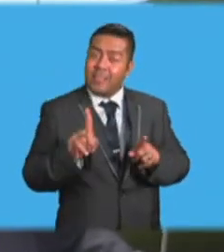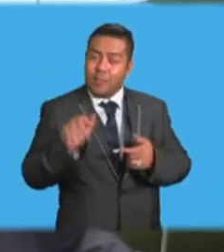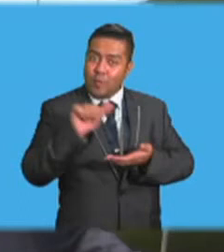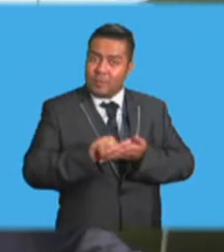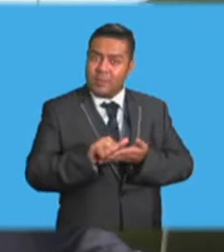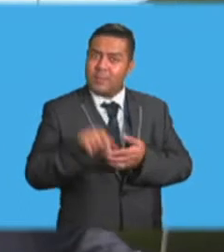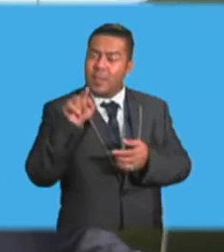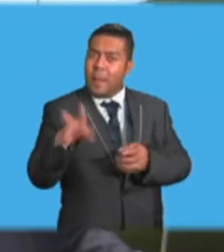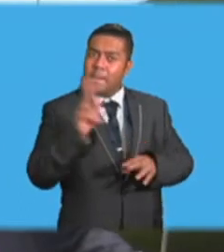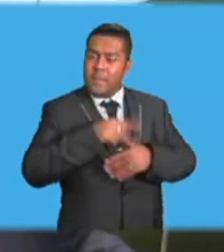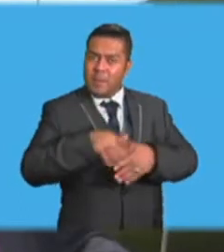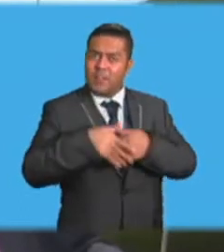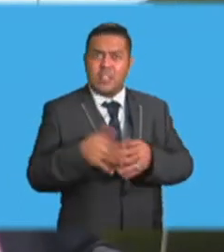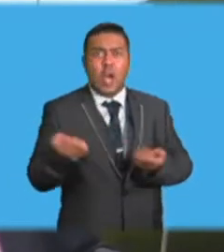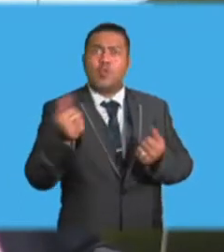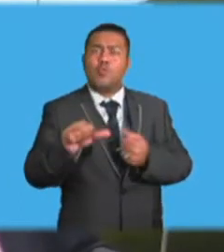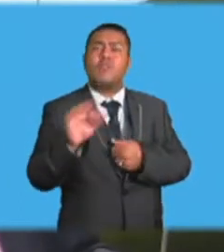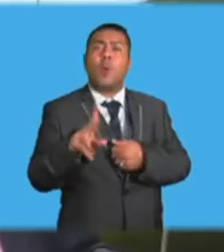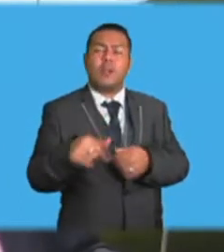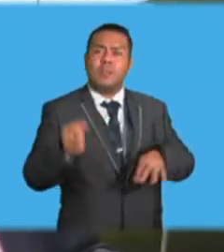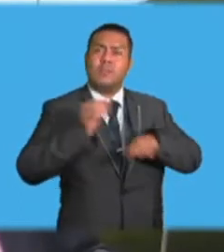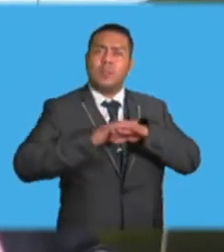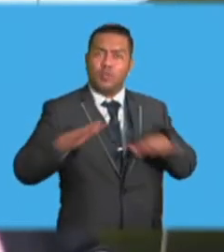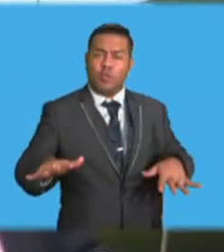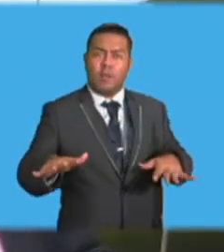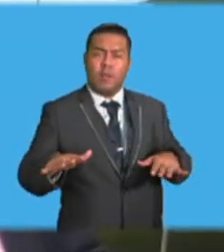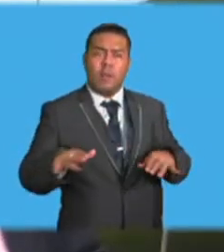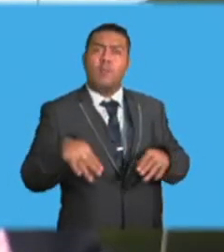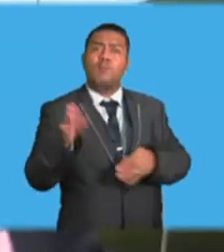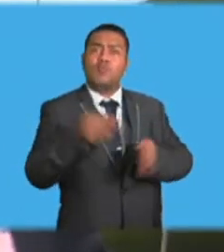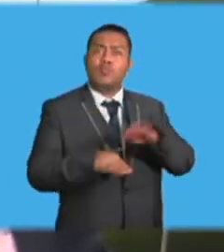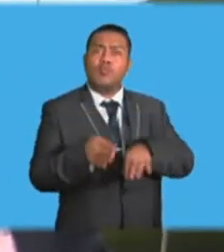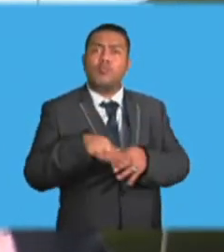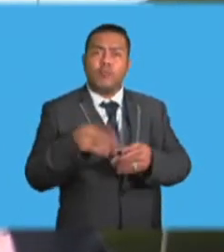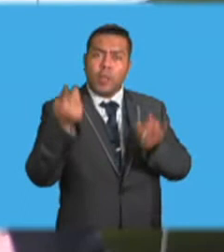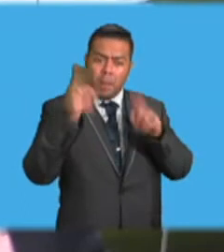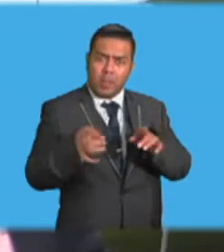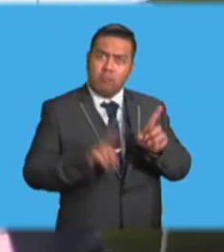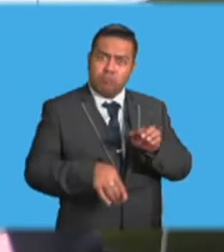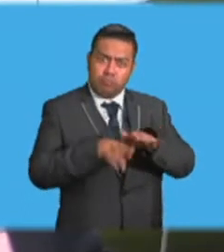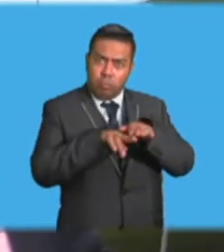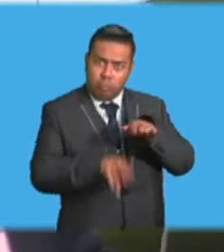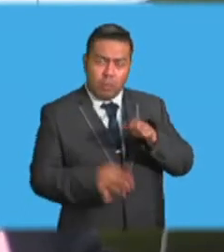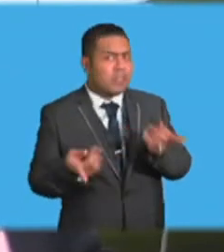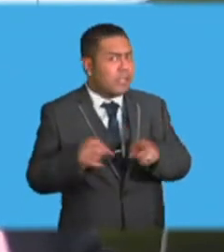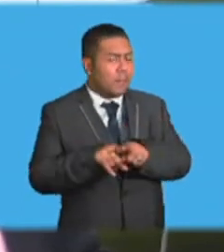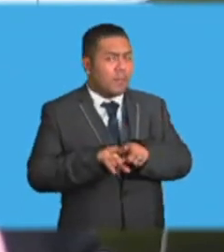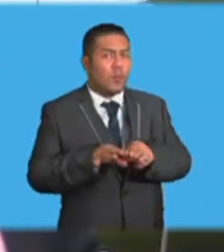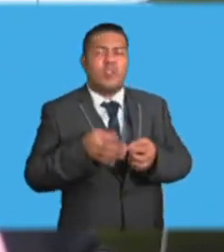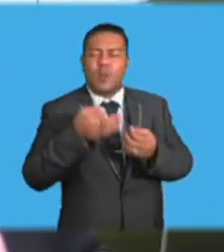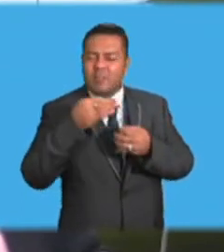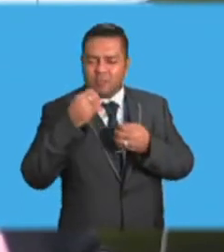funds are already being used for graveyards. The non-Hindus of this country will undoubtedly show their concern and sympathy to their